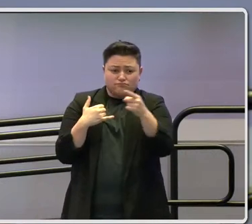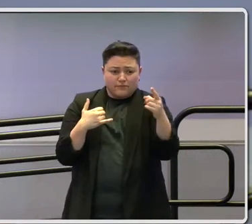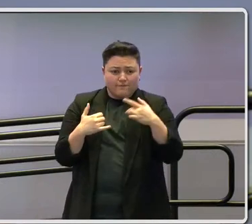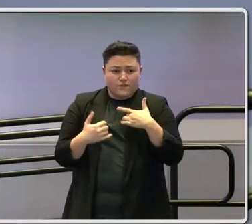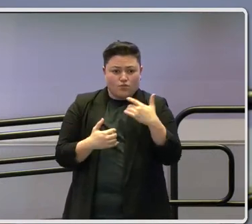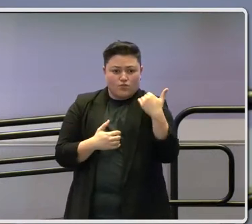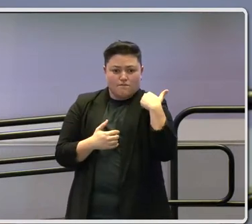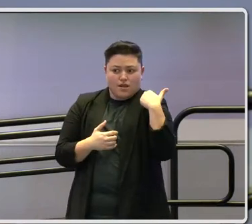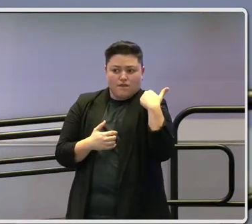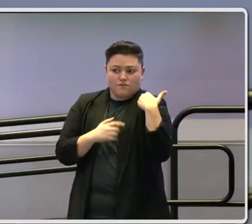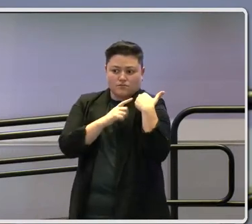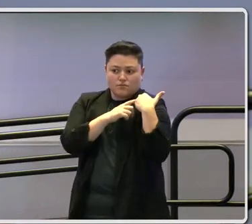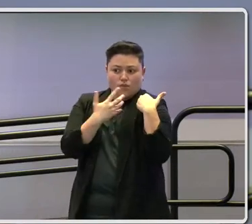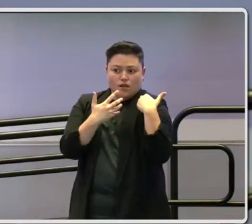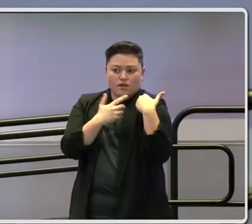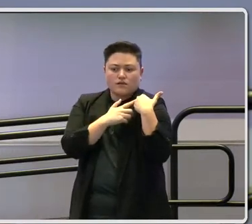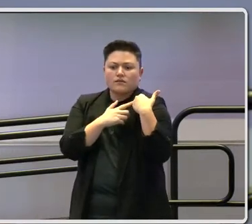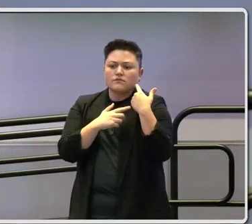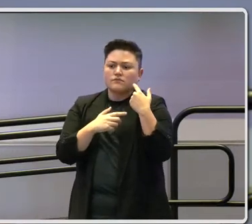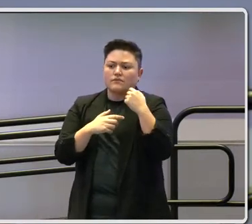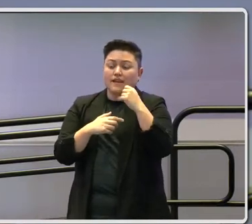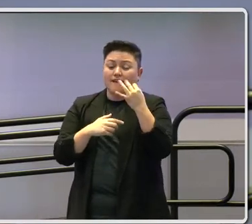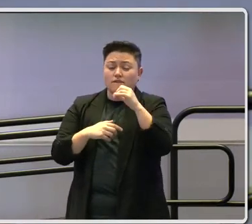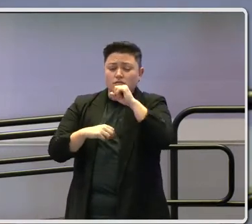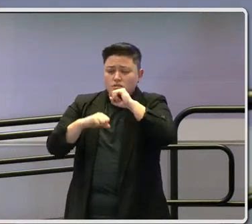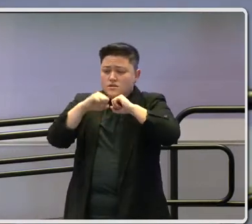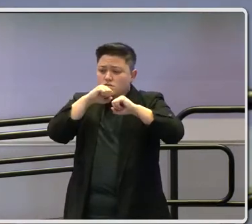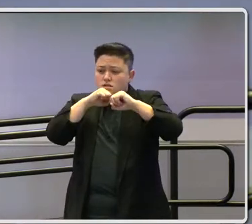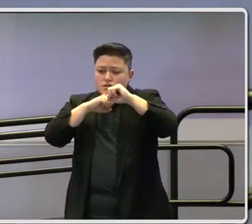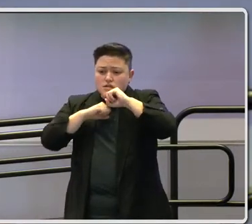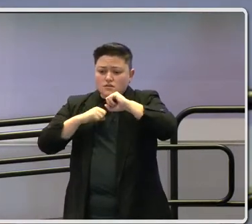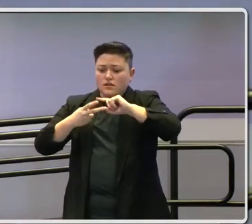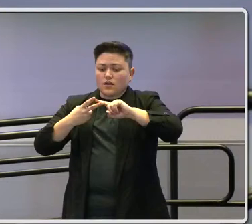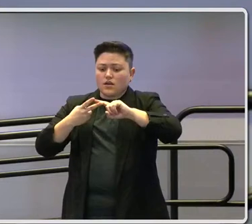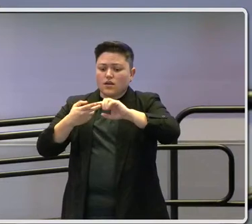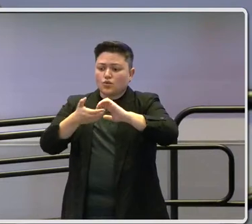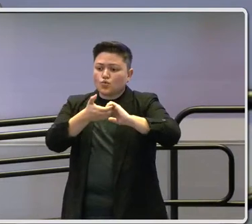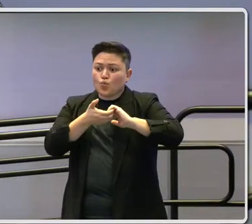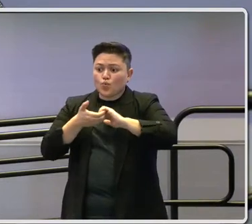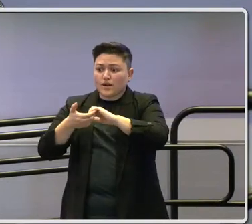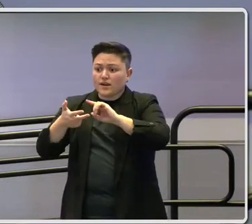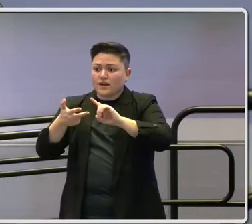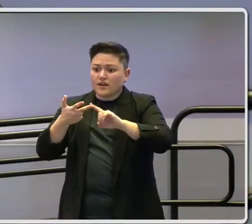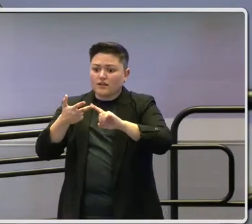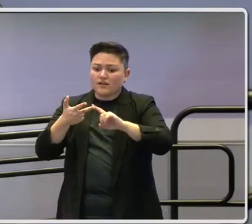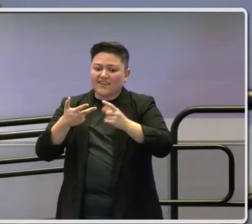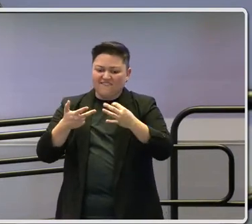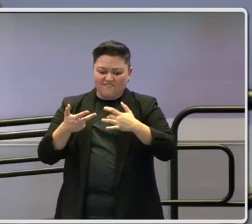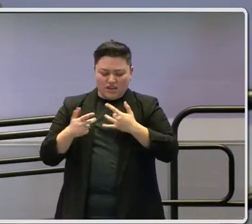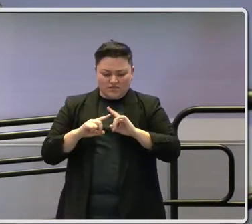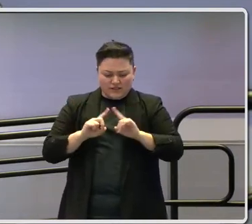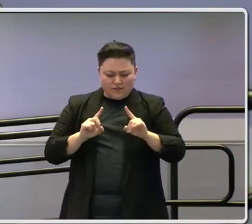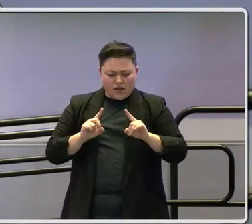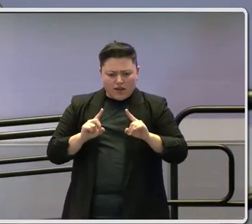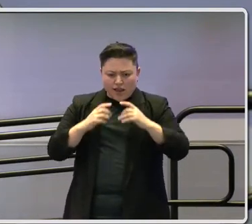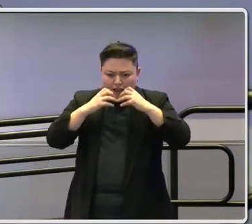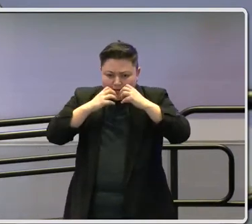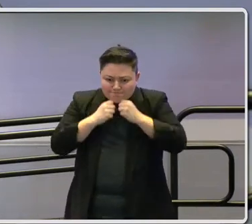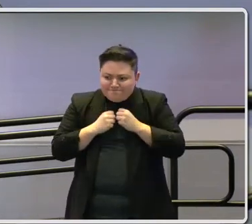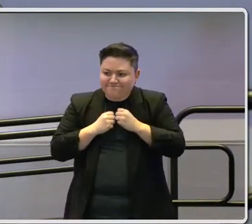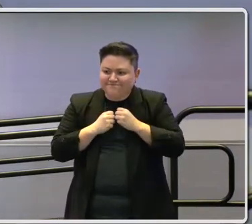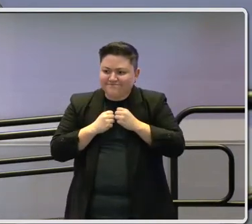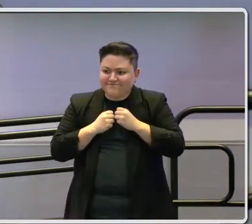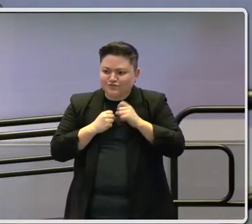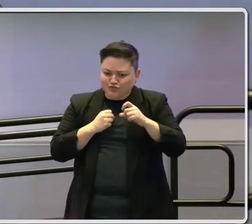power of resilience, unity, and the beauty of embracing our differences and